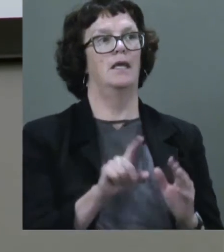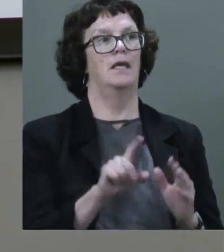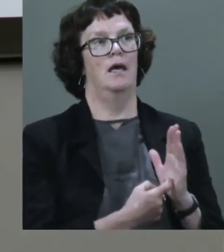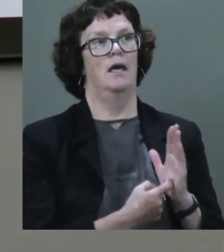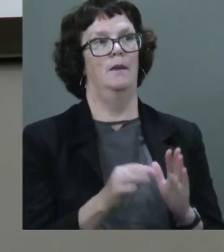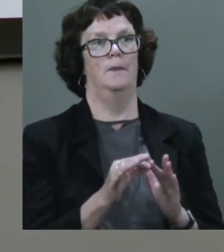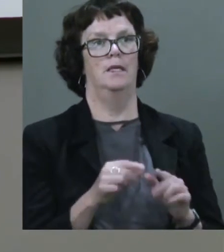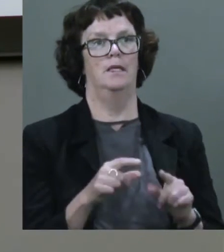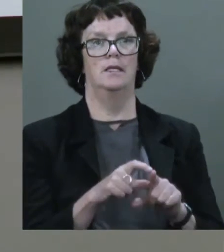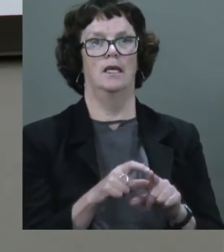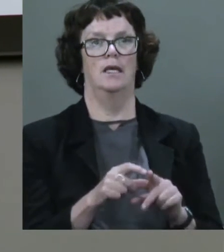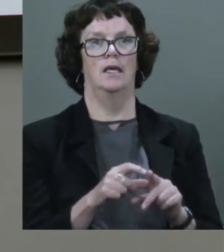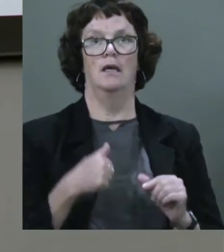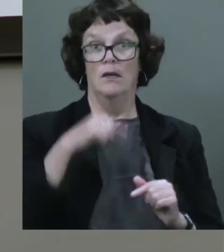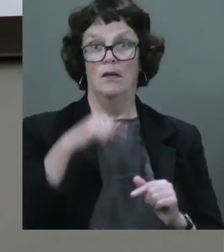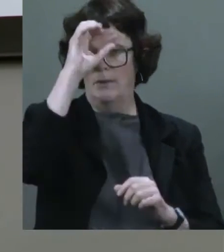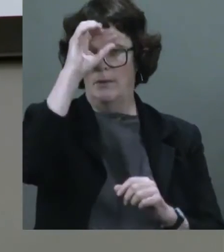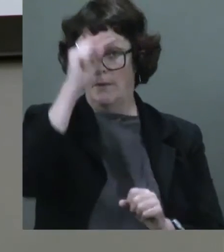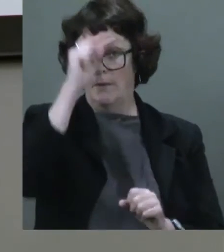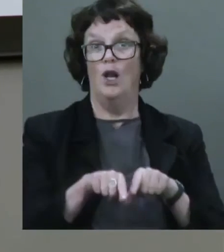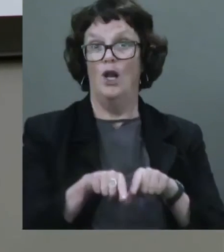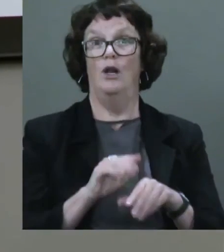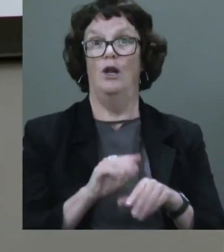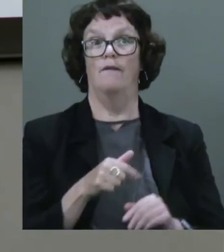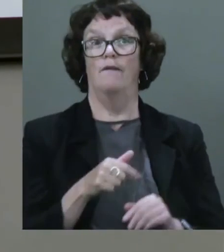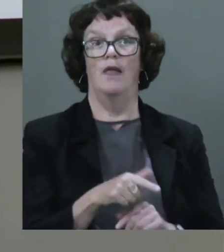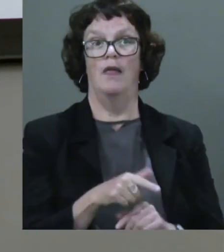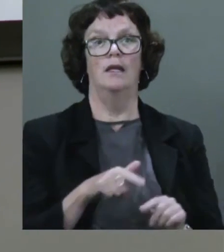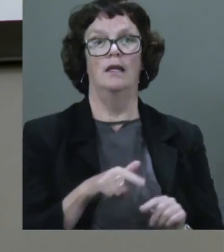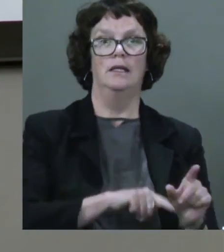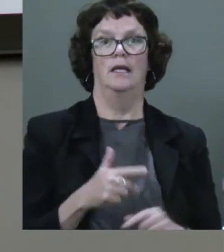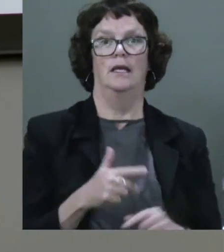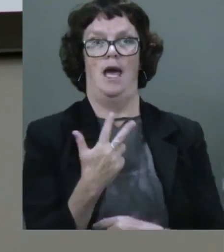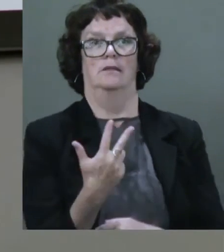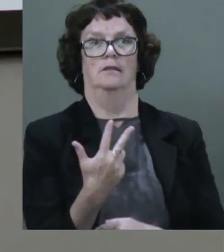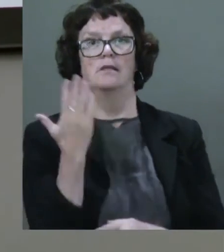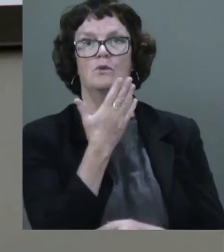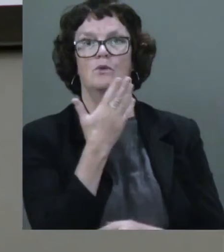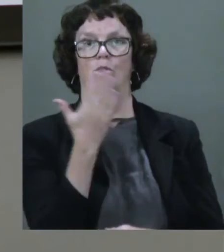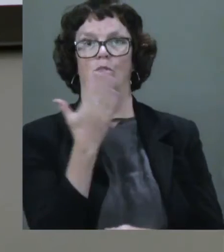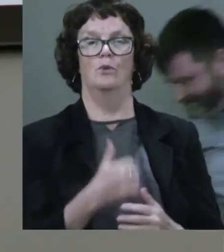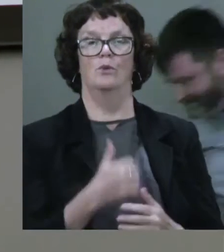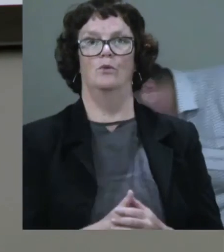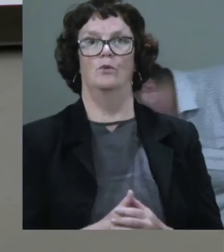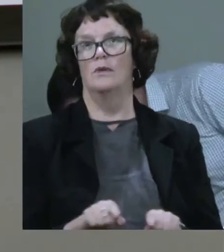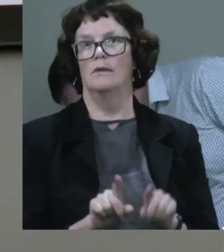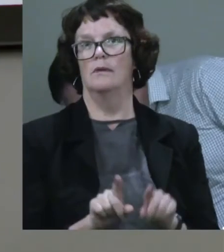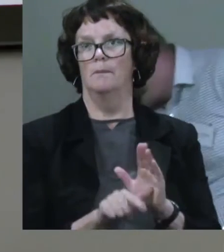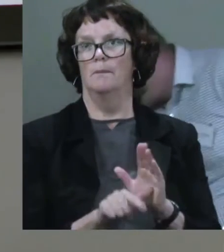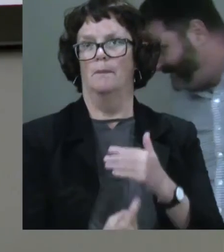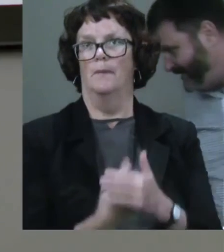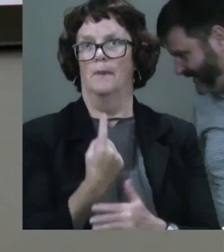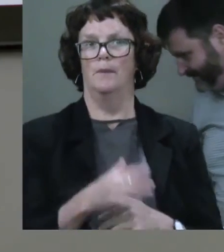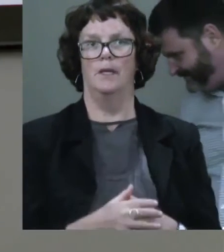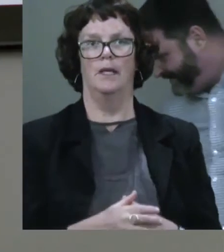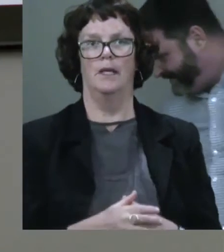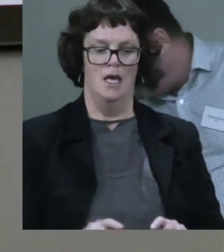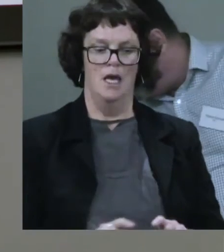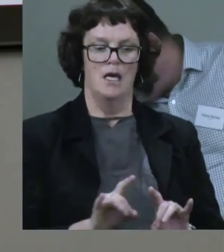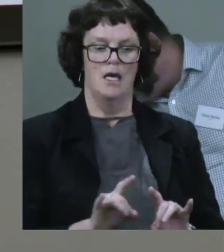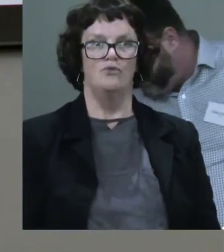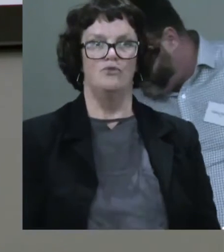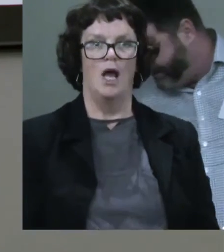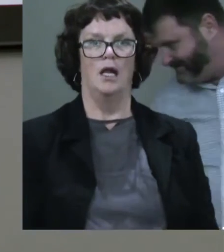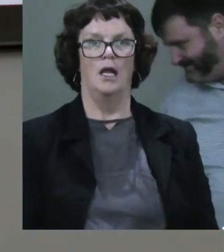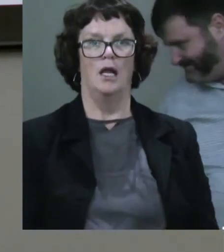So I remember learning about this in Year 8 as it was happening, which was that Australia contributed